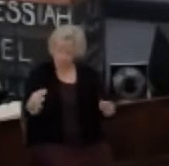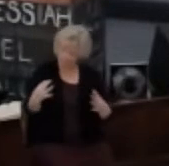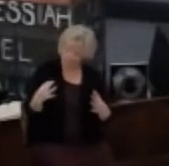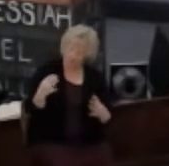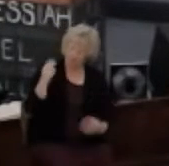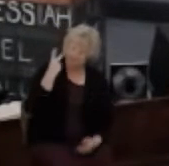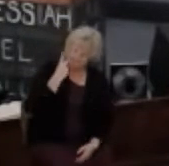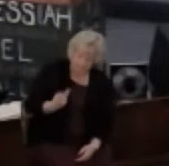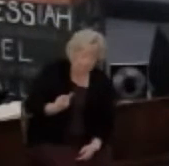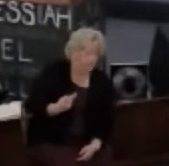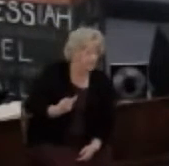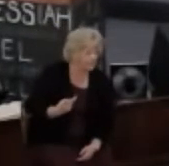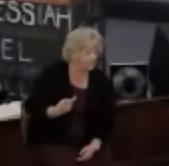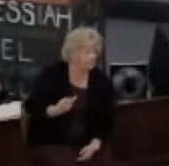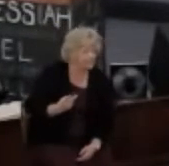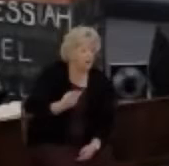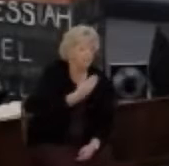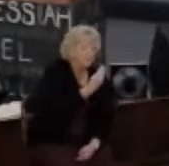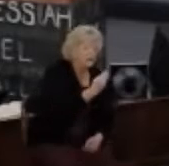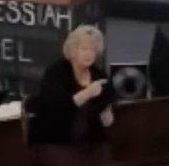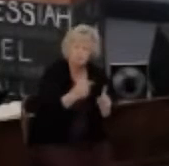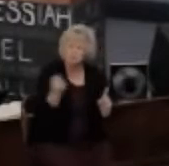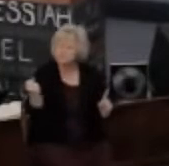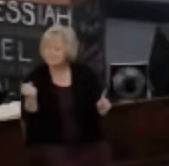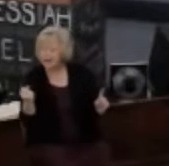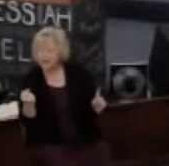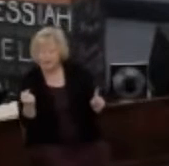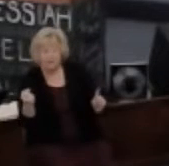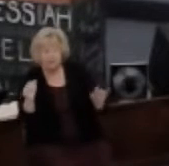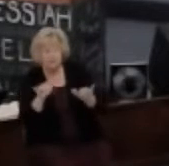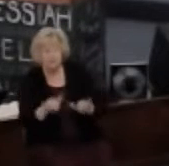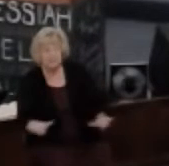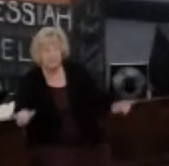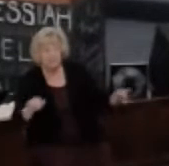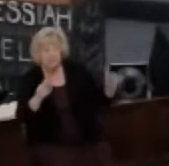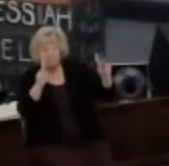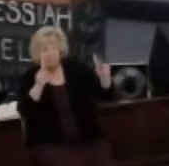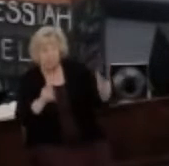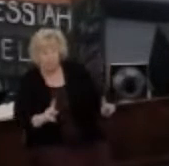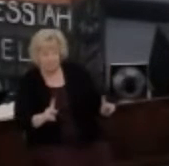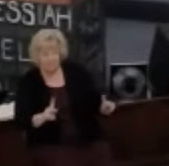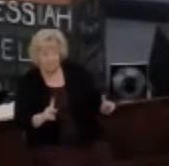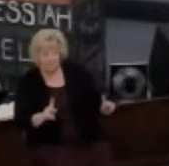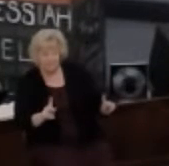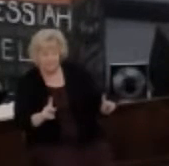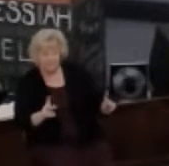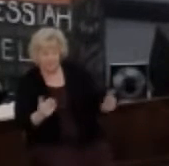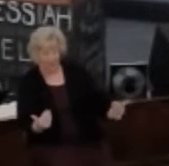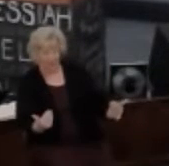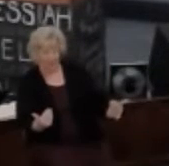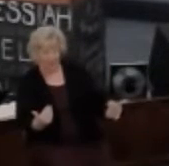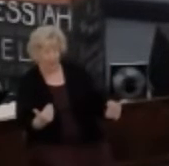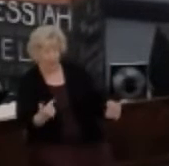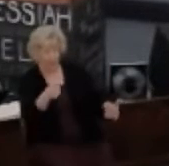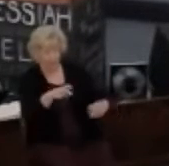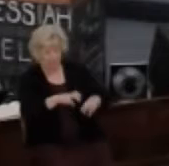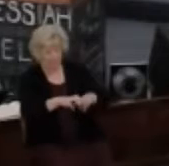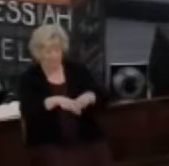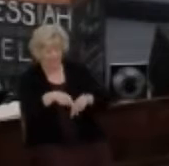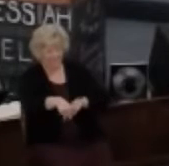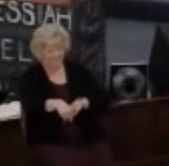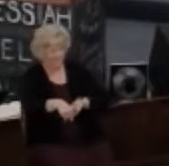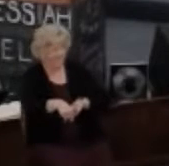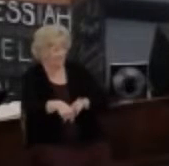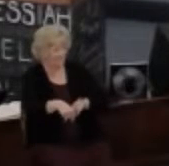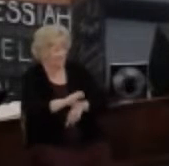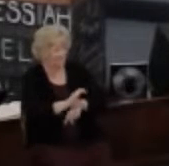be the same person Monday through Saturday as you are sitting in the pew on Sunday morning. And others will see the